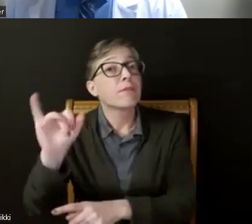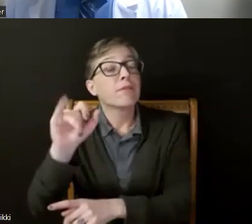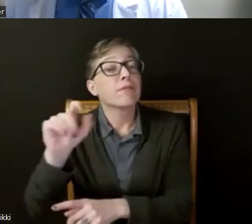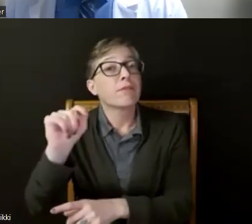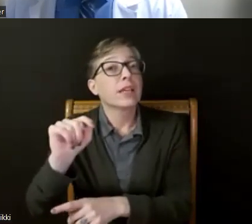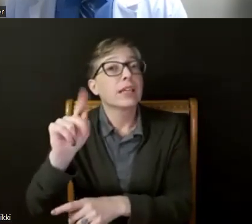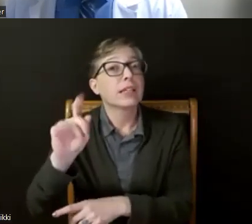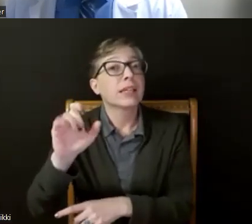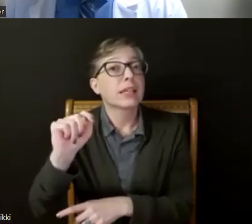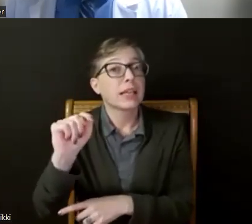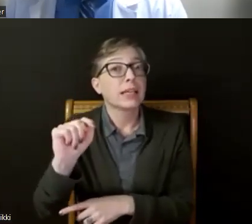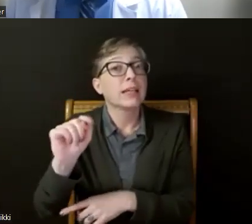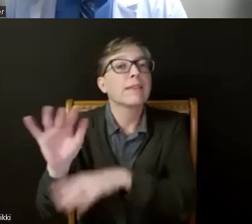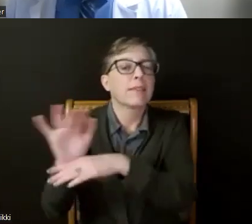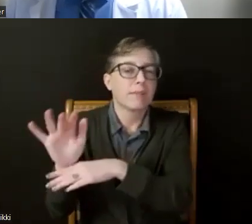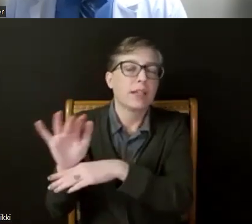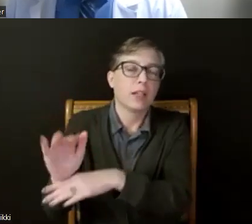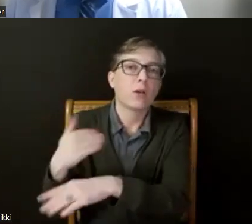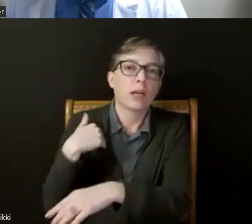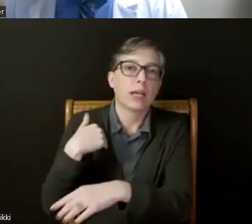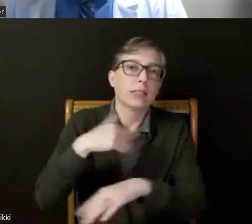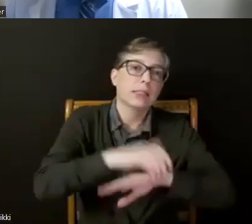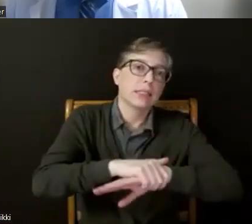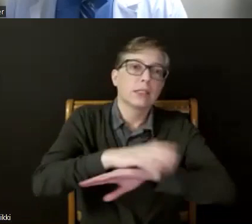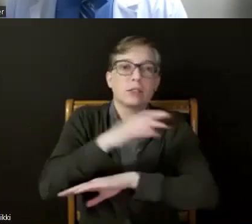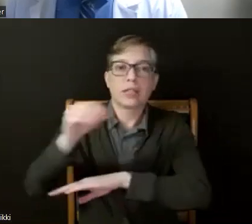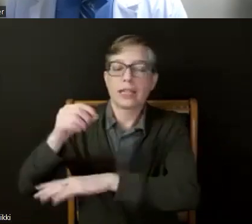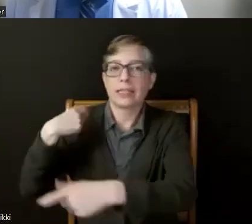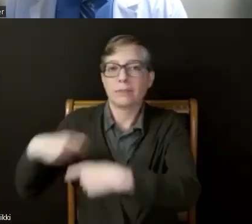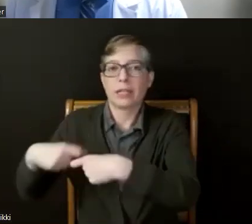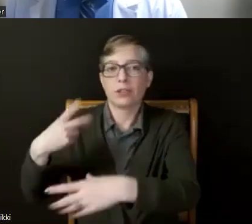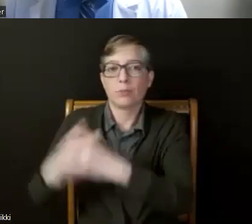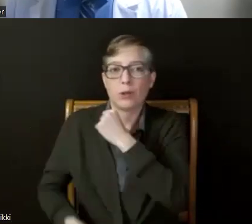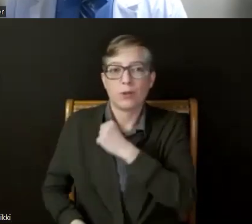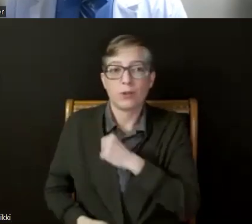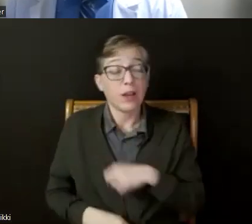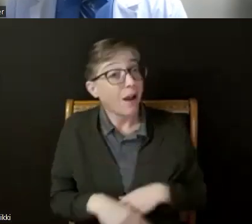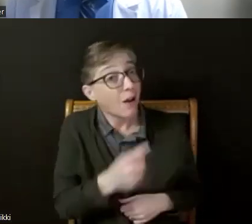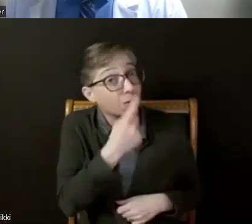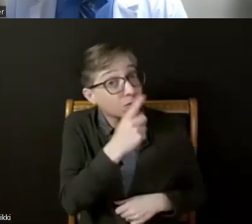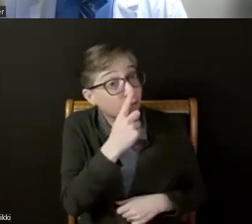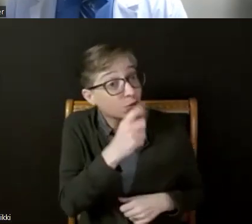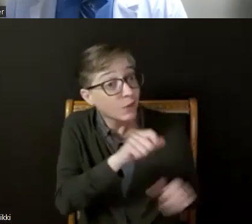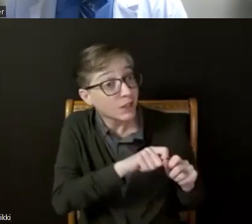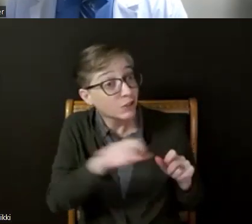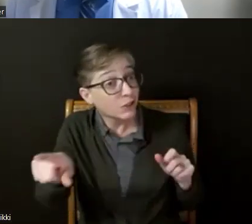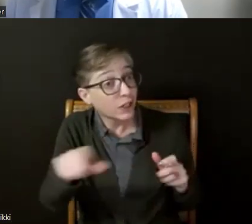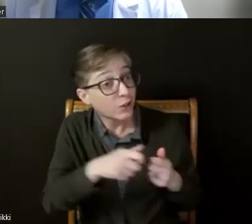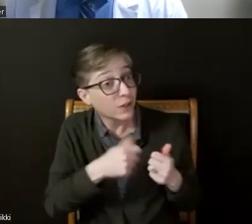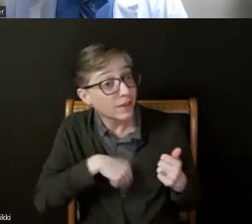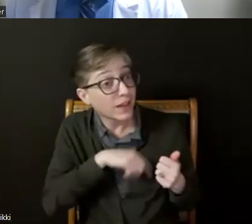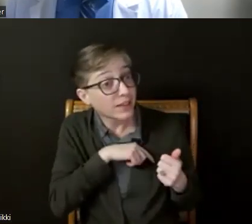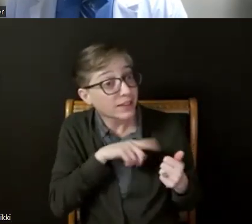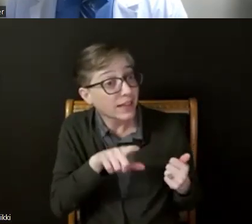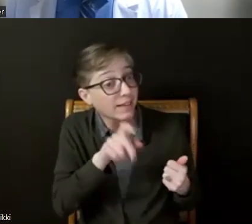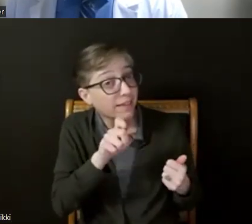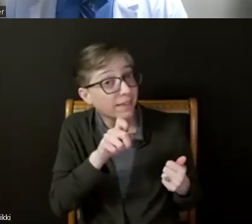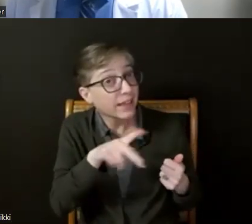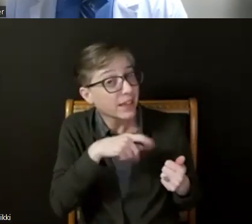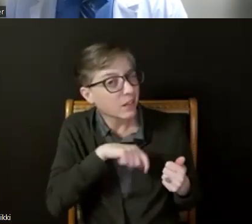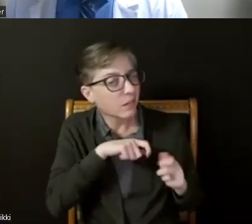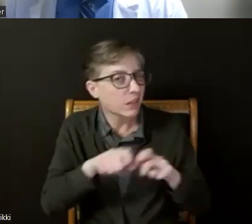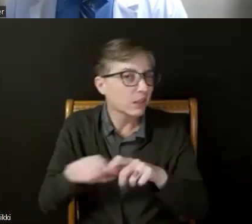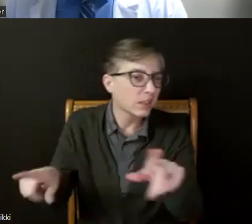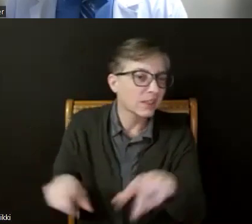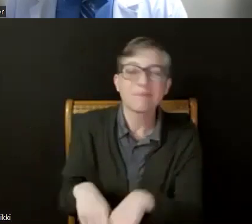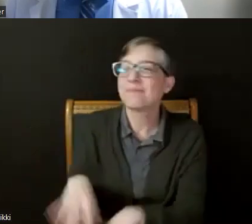in English and Spanish. So Sparkle, can you share that link maybe with us, and we'll make sure that we send it out.